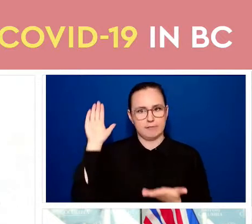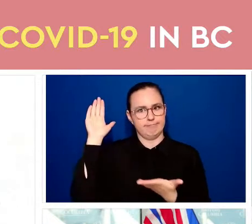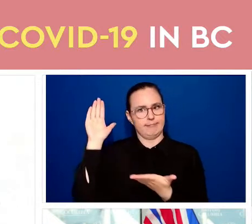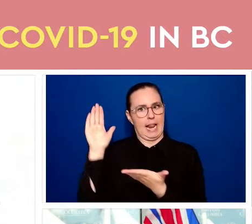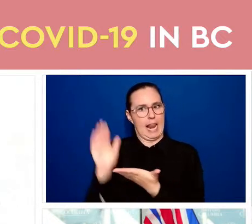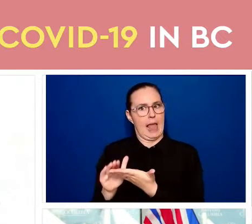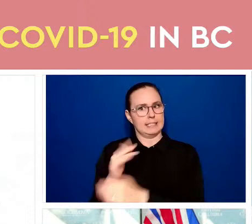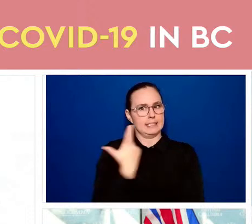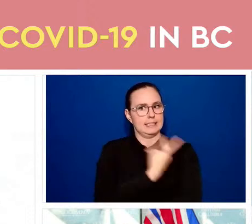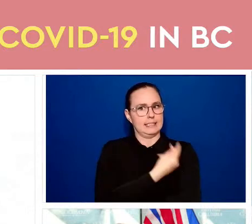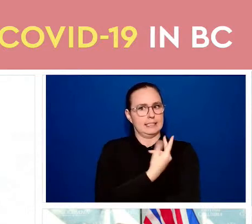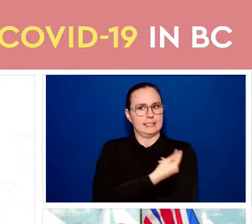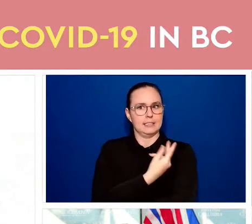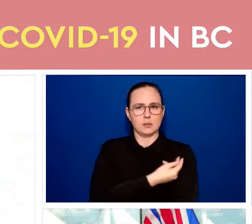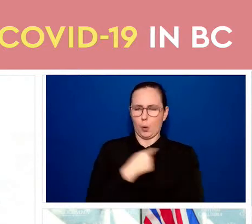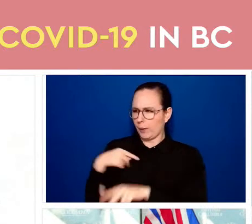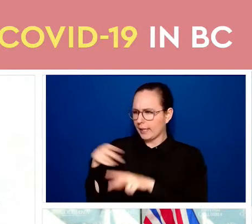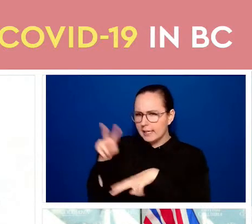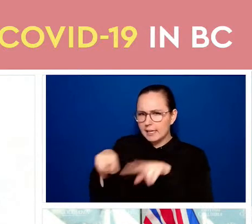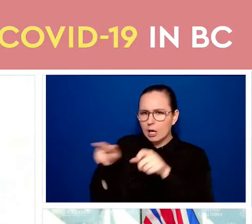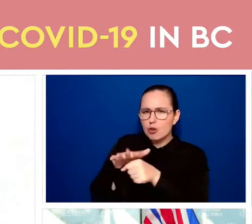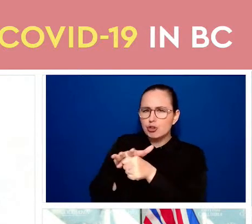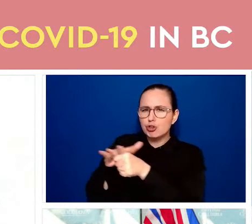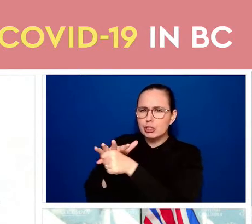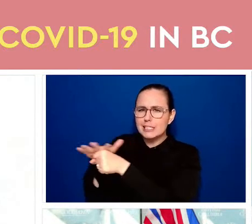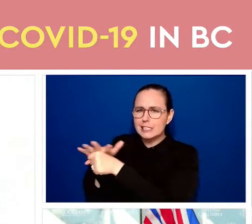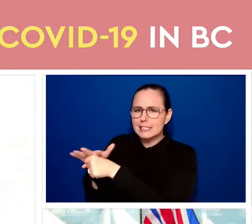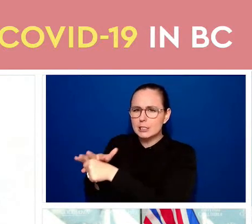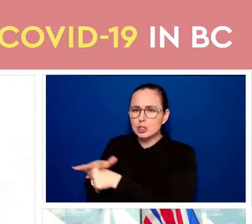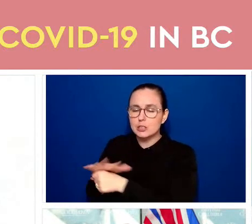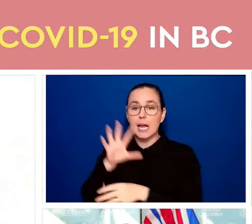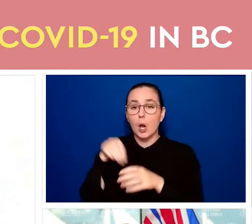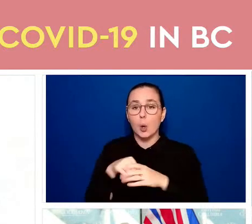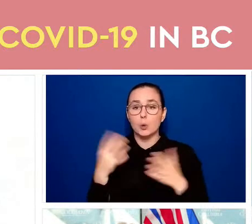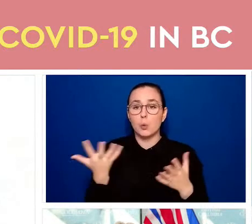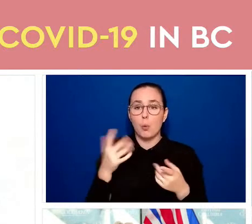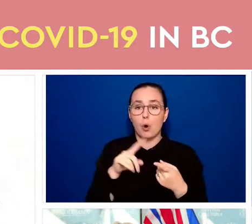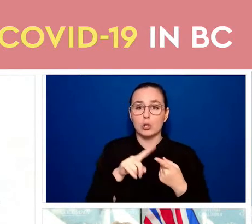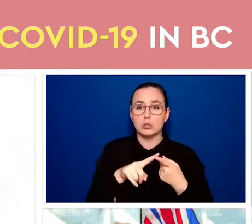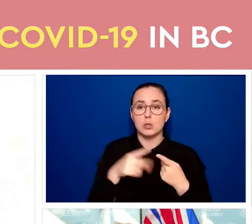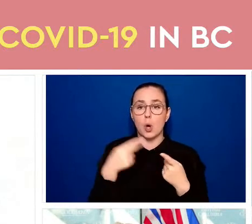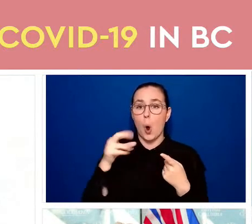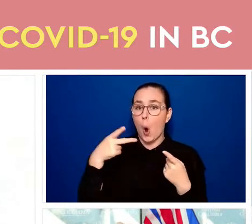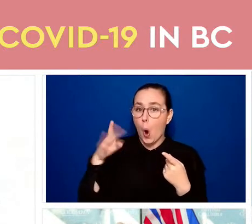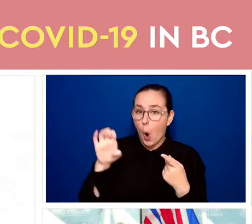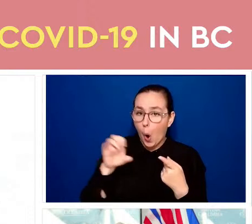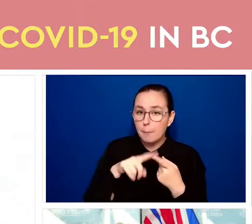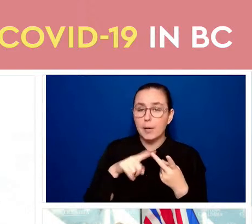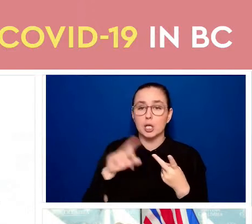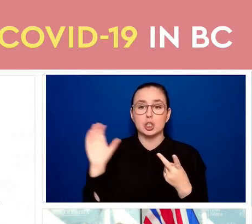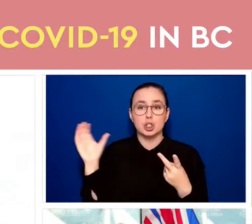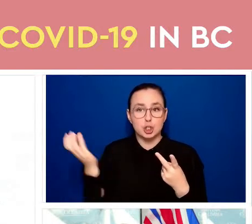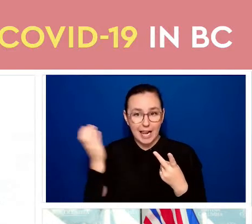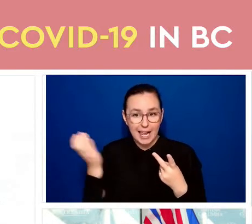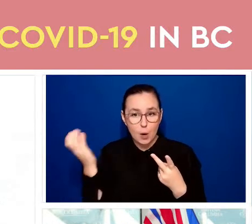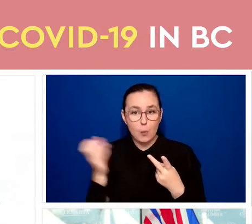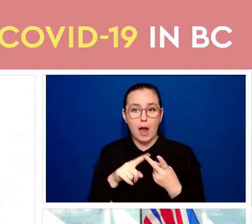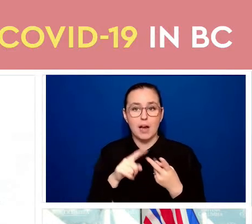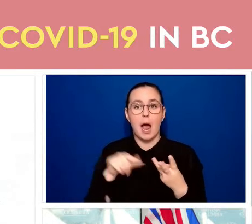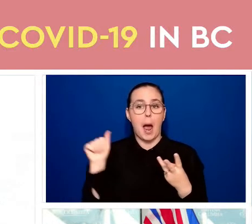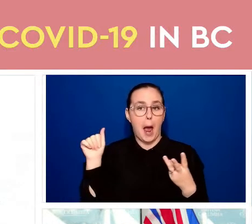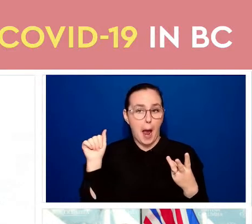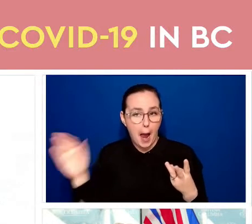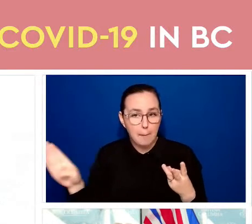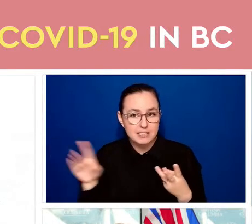now. This includes the communities of Hope, Chilliwack, Abbotsford, Mission, and Agassiz-Harrison. And we had